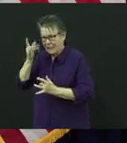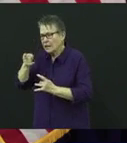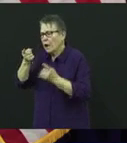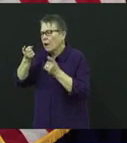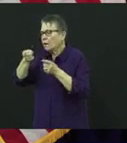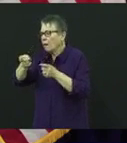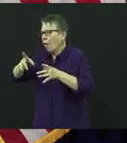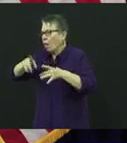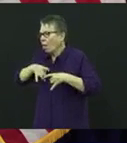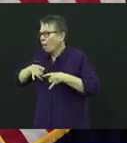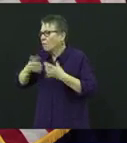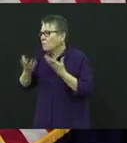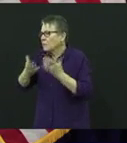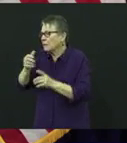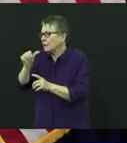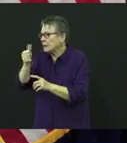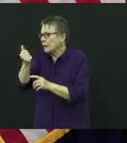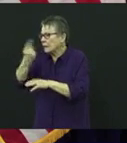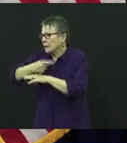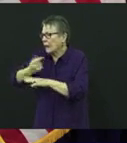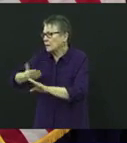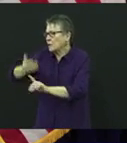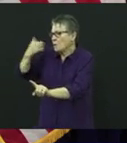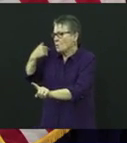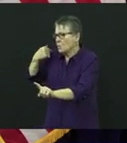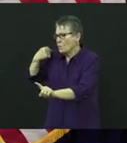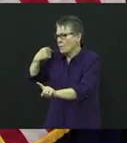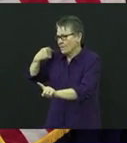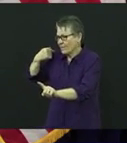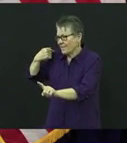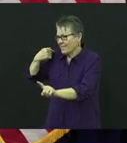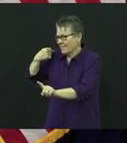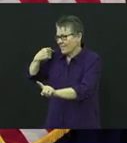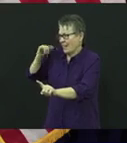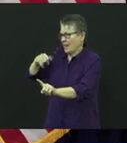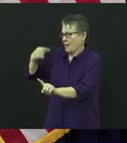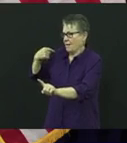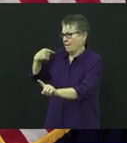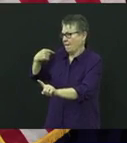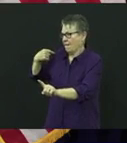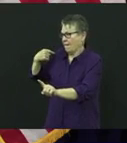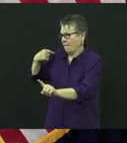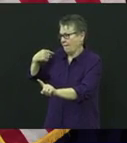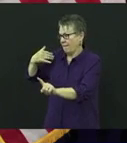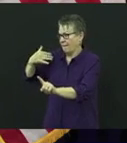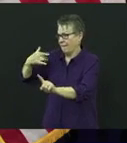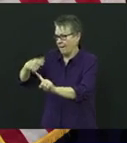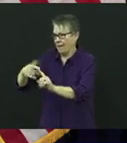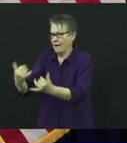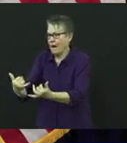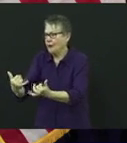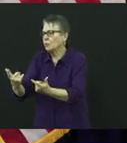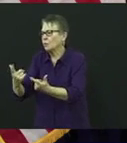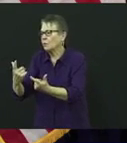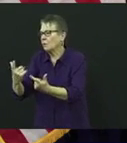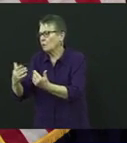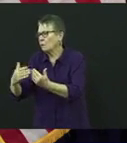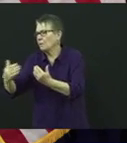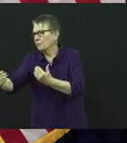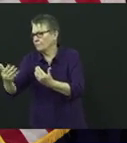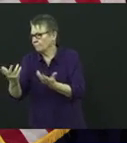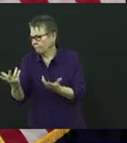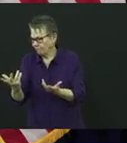to 14 days out from Saturday, I don't know that it makes a whole lot of sense trying to interpret the data between now